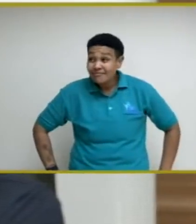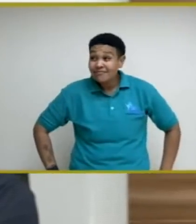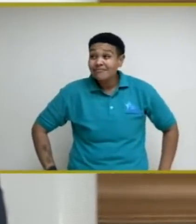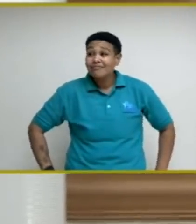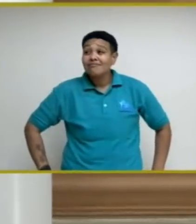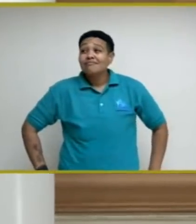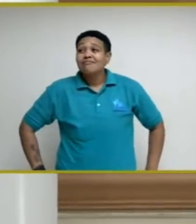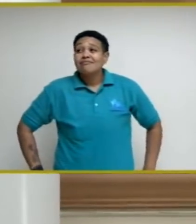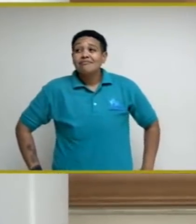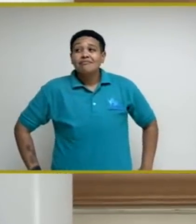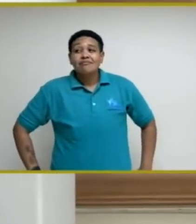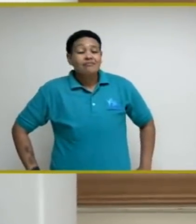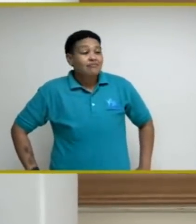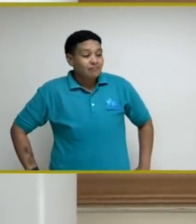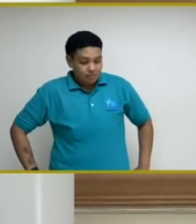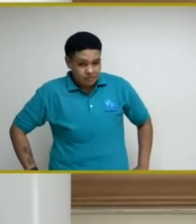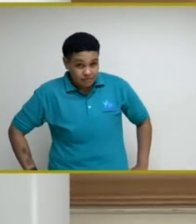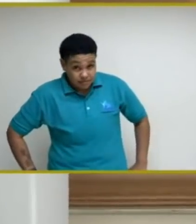Thank you very much.